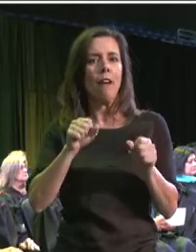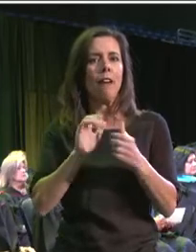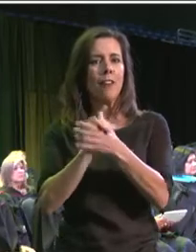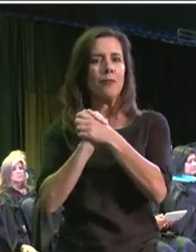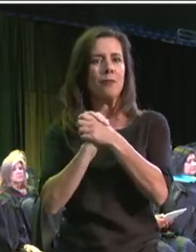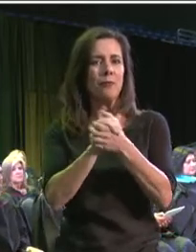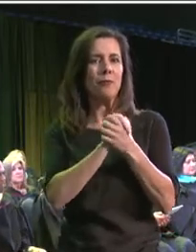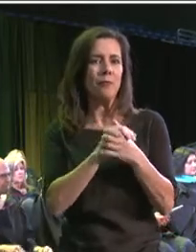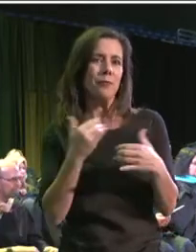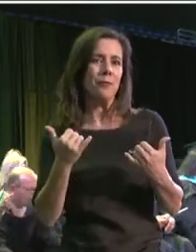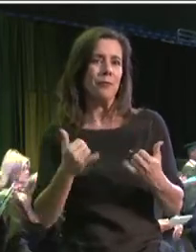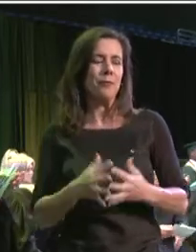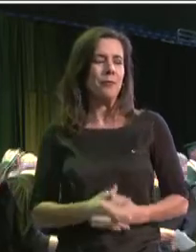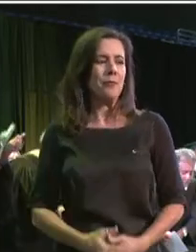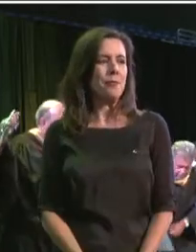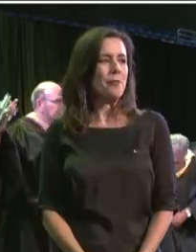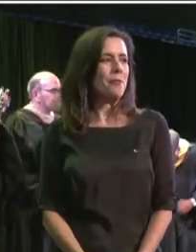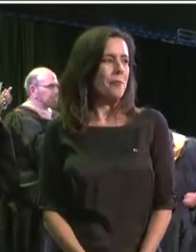this time.